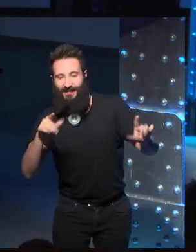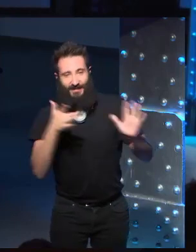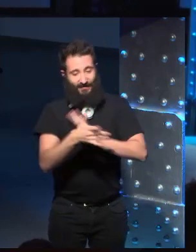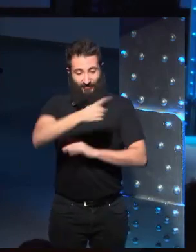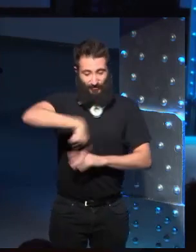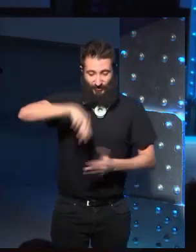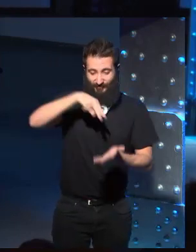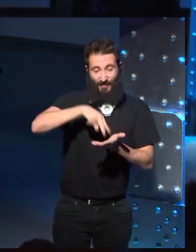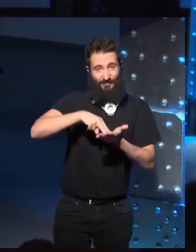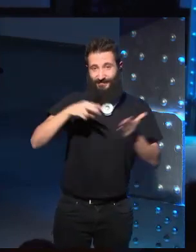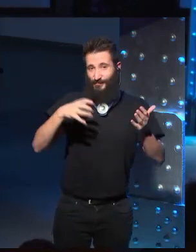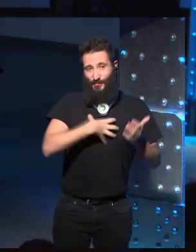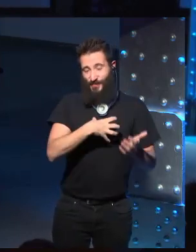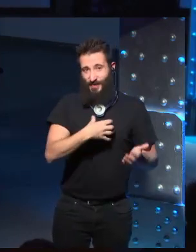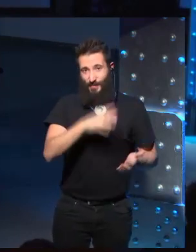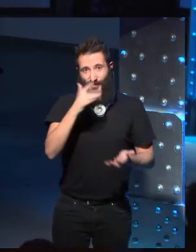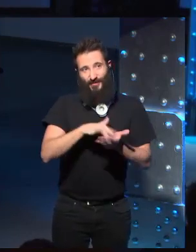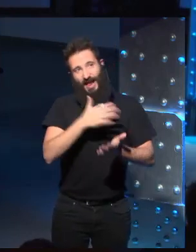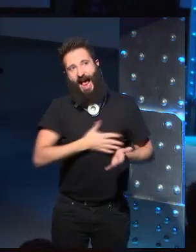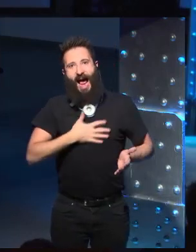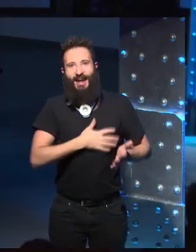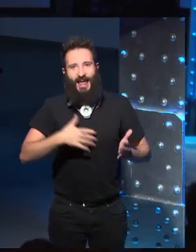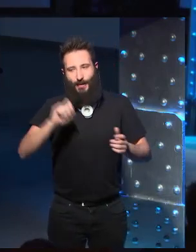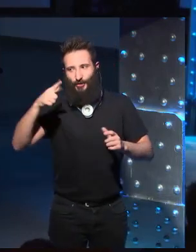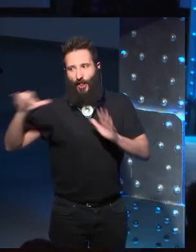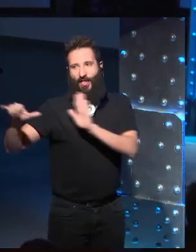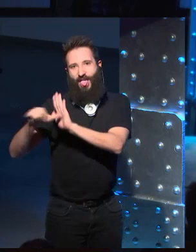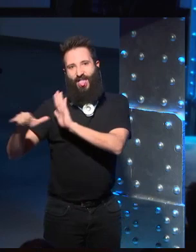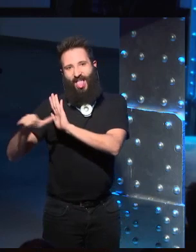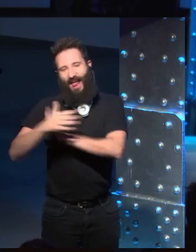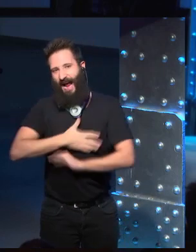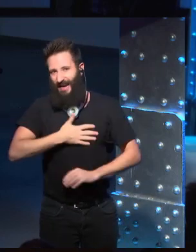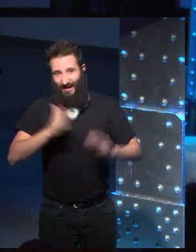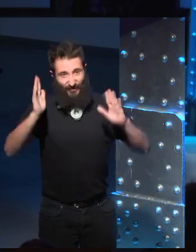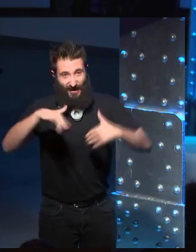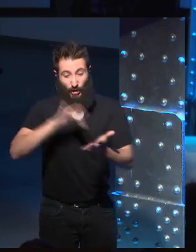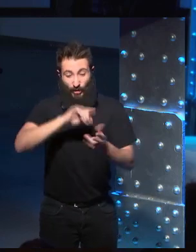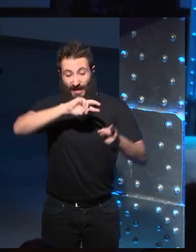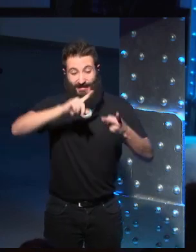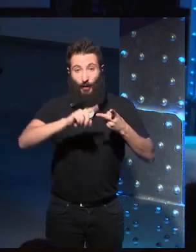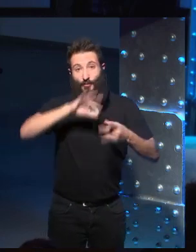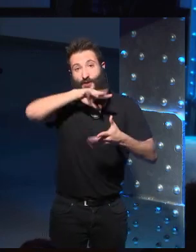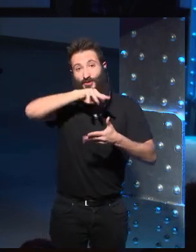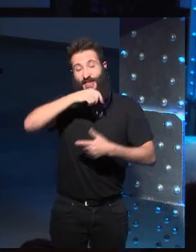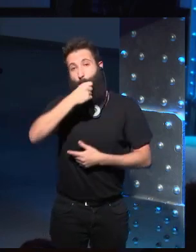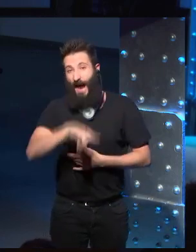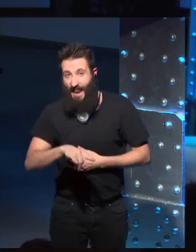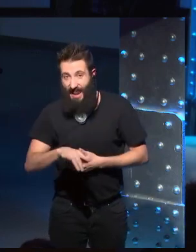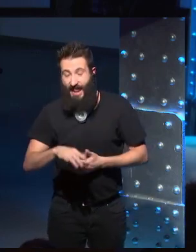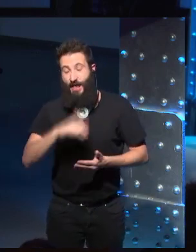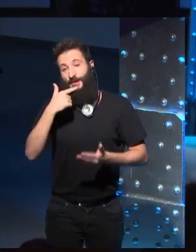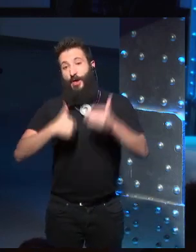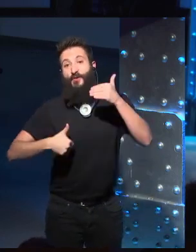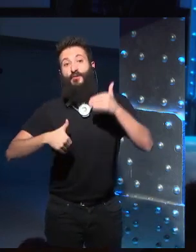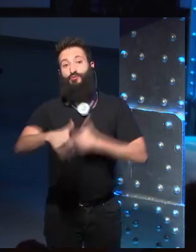next to the sun. Now, second bad news of the night. Someday there won't be any more small